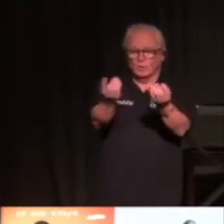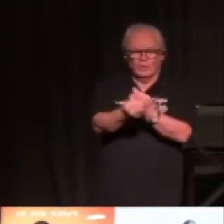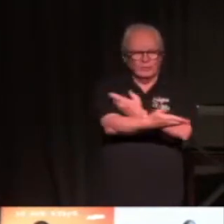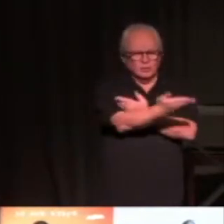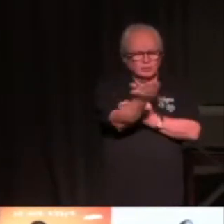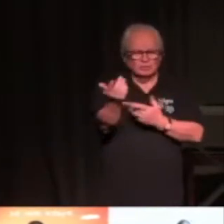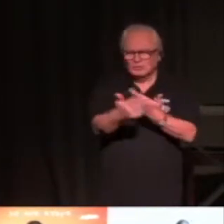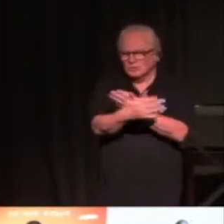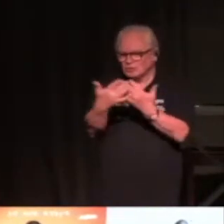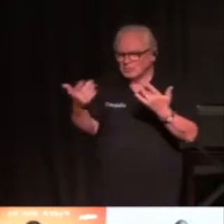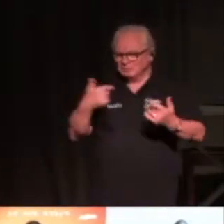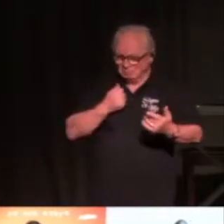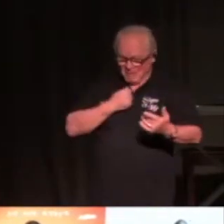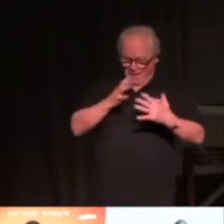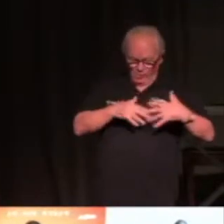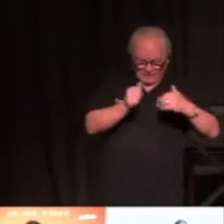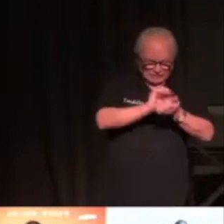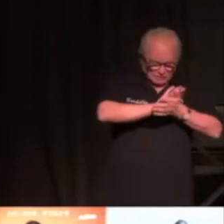So much so he would wreck my weekend for.